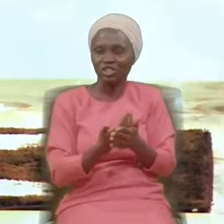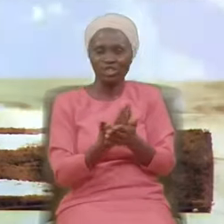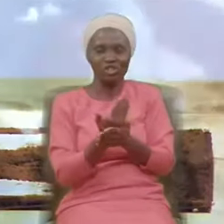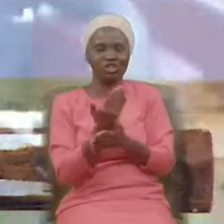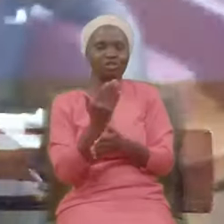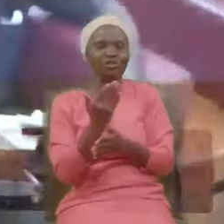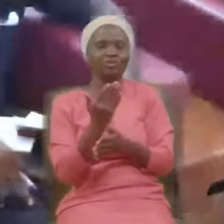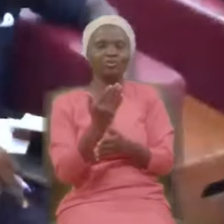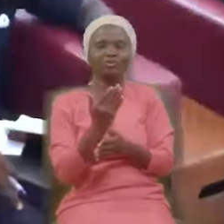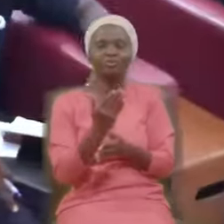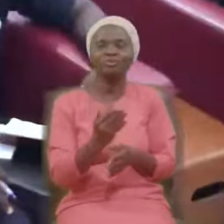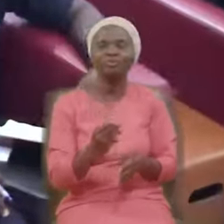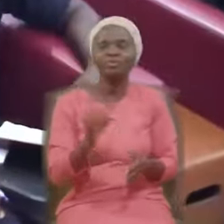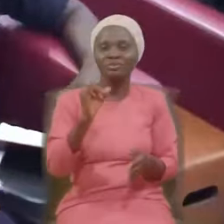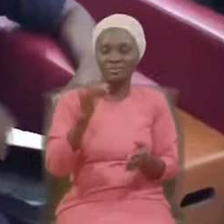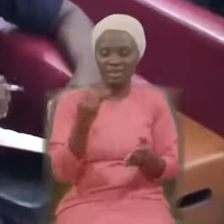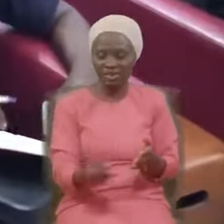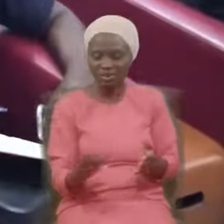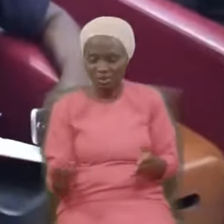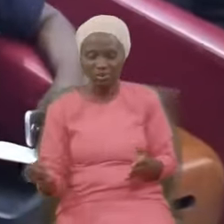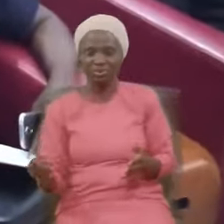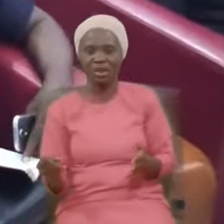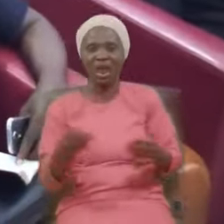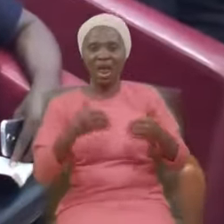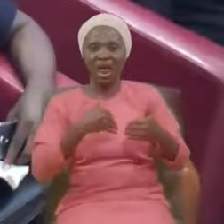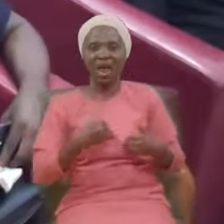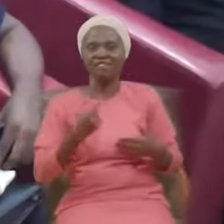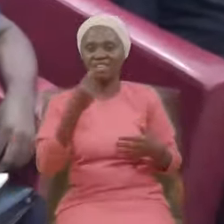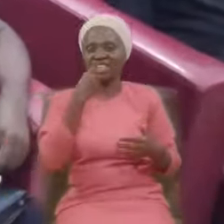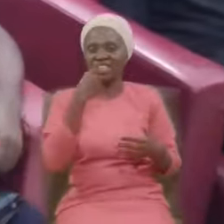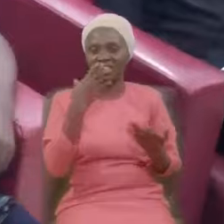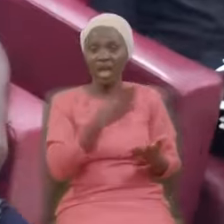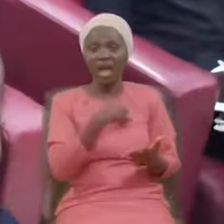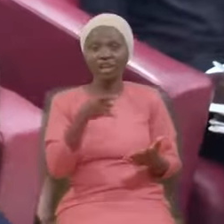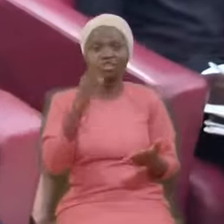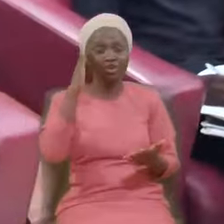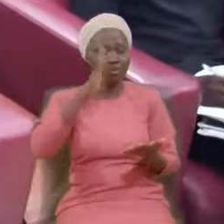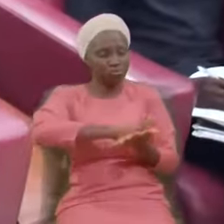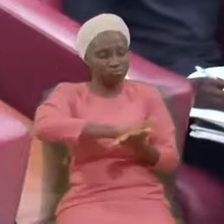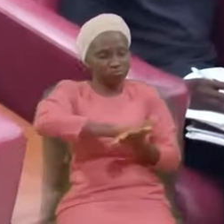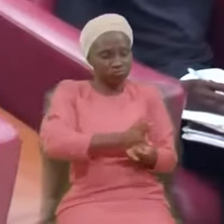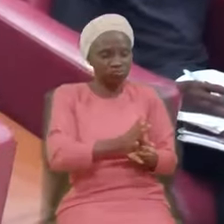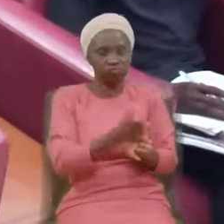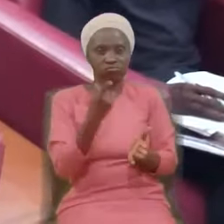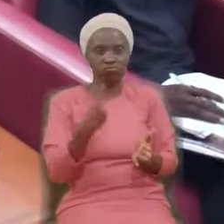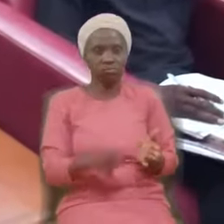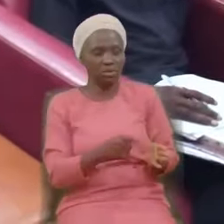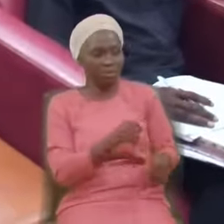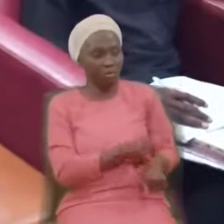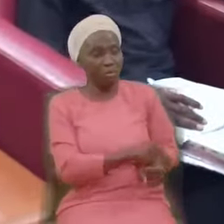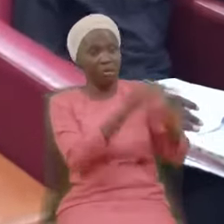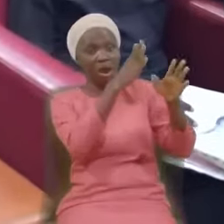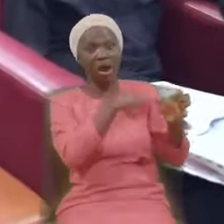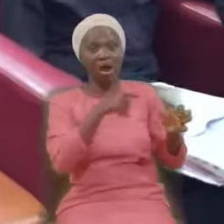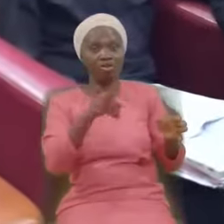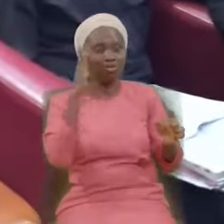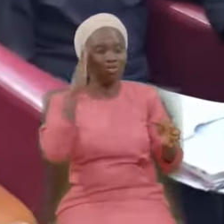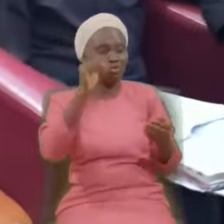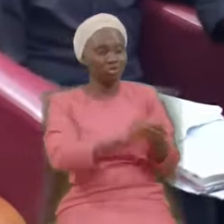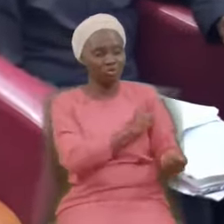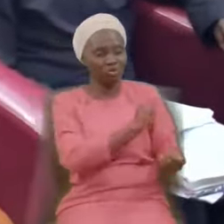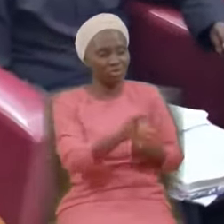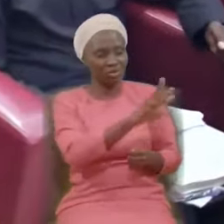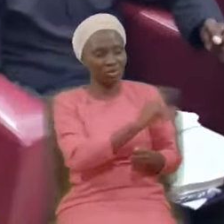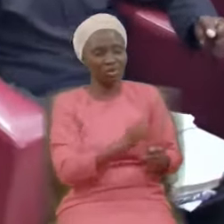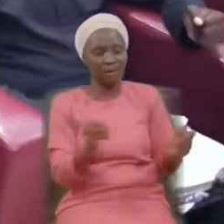having teeth, and thou shalt thresh the mountains and beat them small, and shall